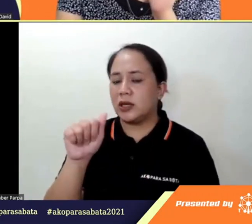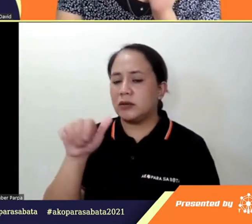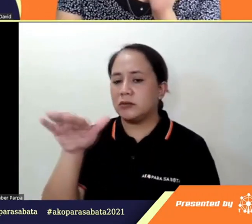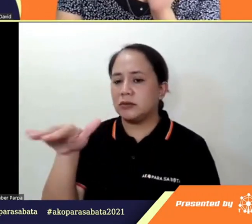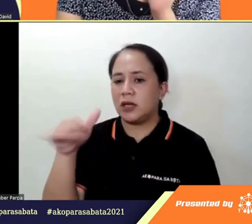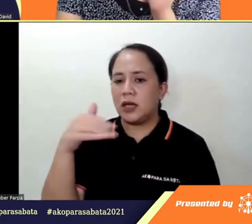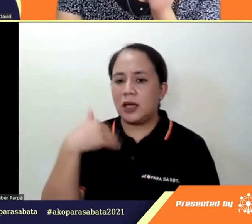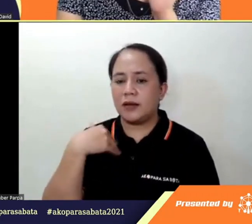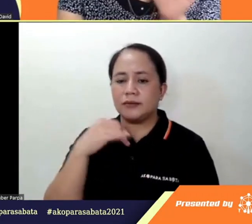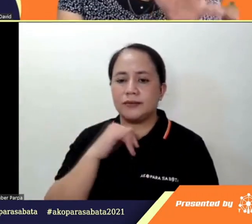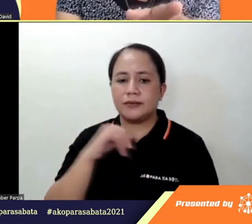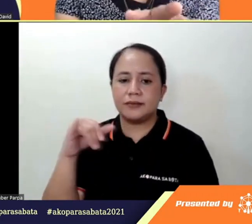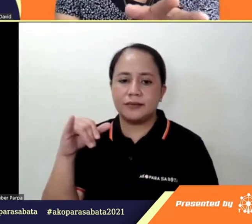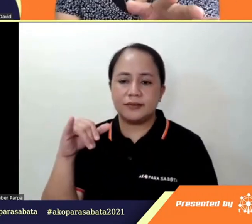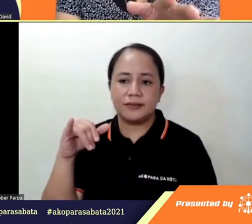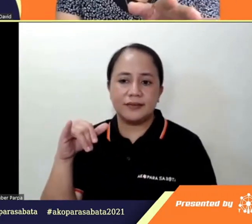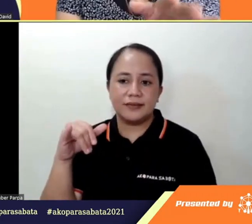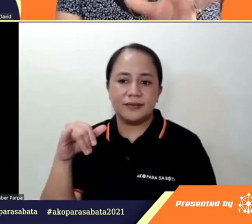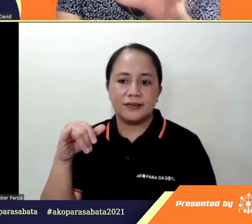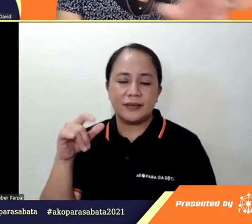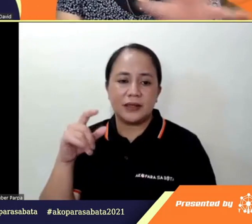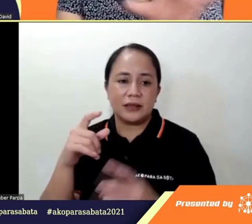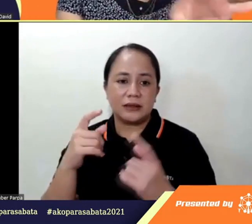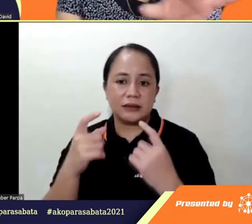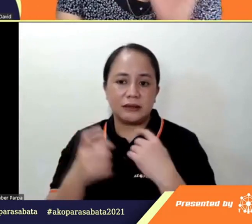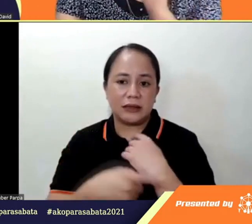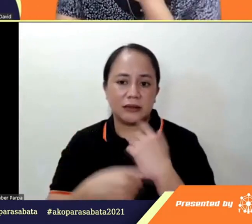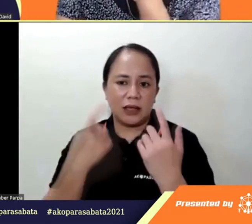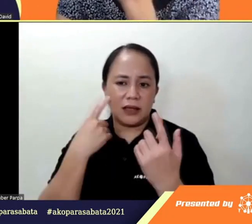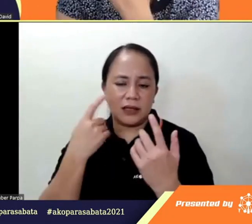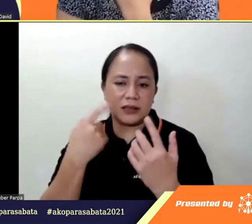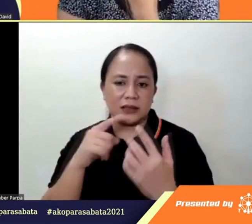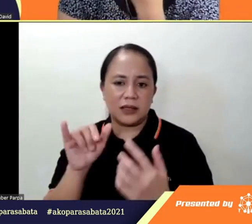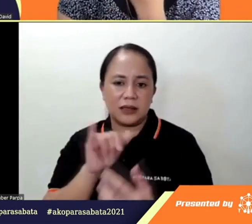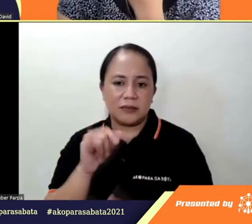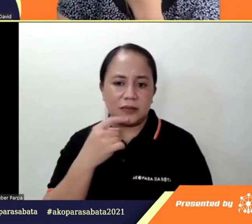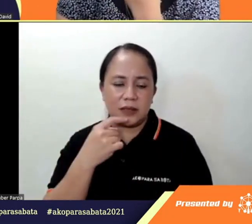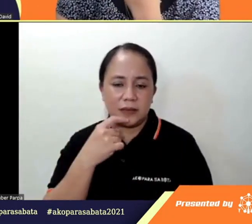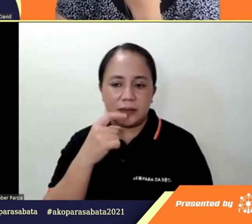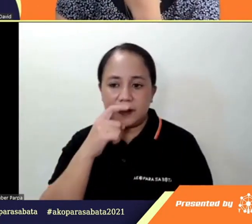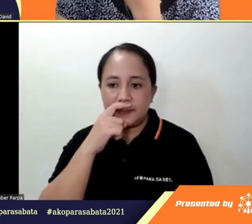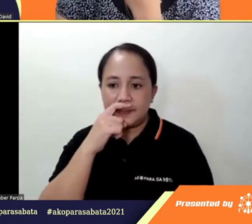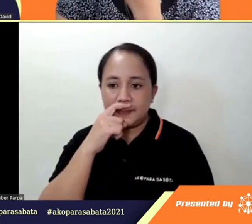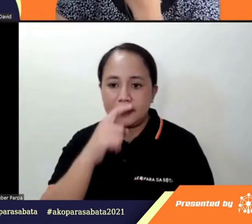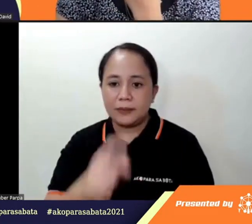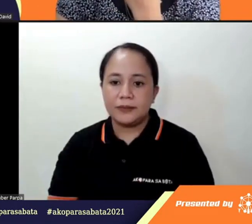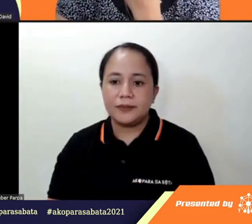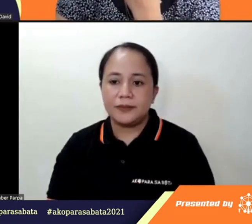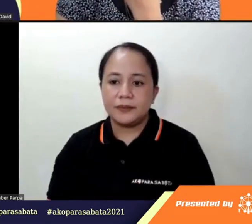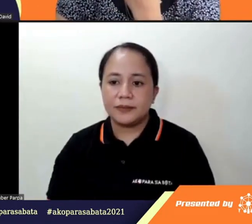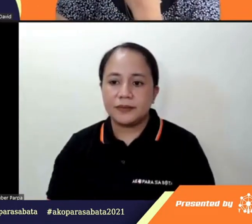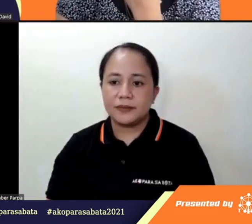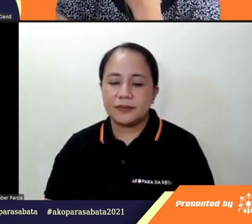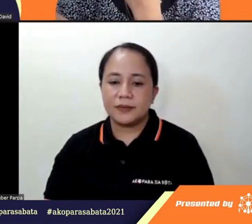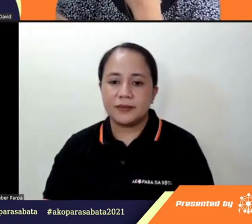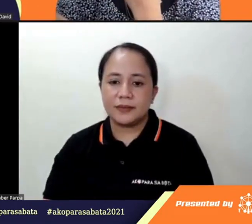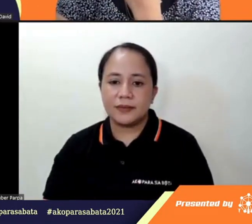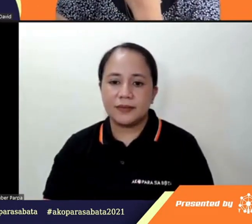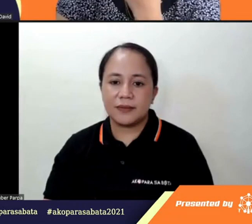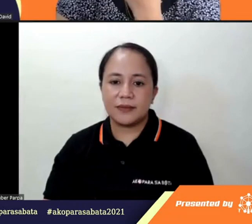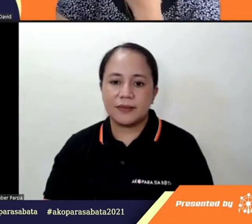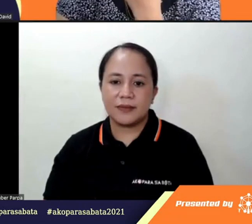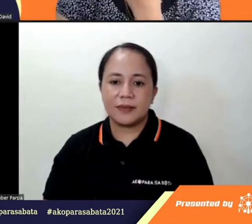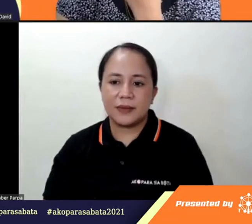has suicidal tendencies? I think si Doktora Bernie also mentioned this kanina eh. Doc Bernie, ikaw na lang kasi ikaw